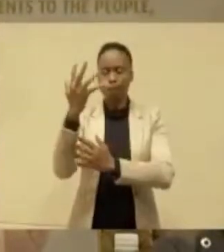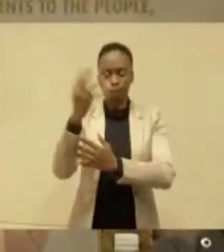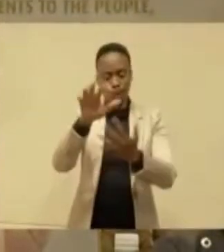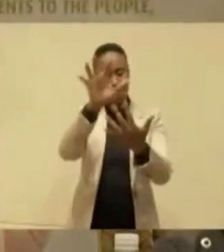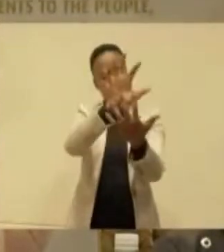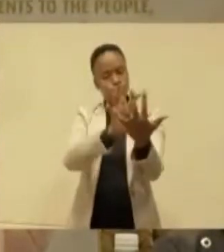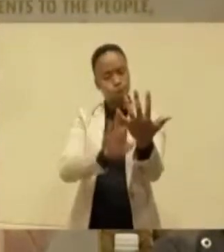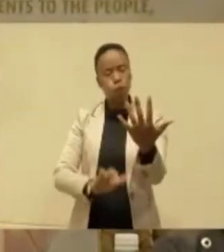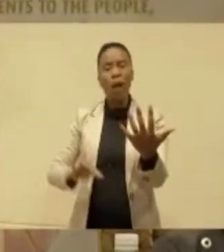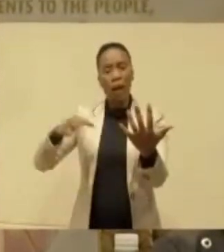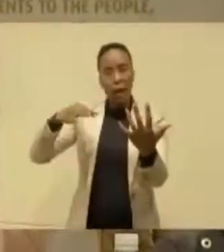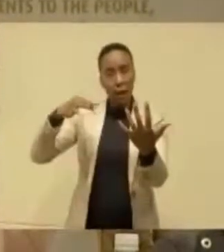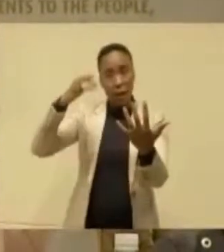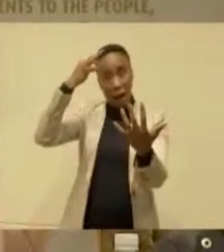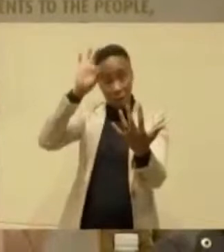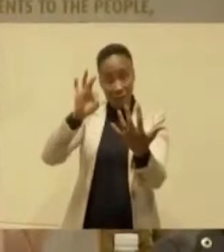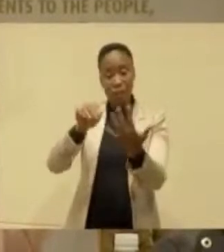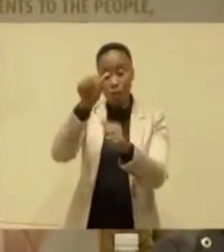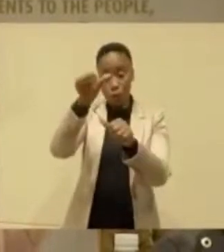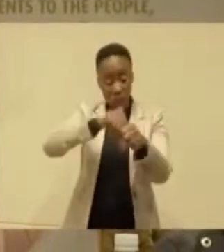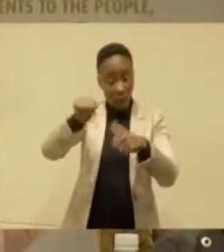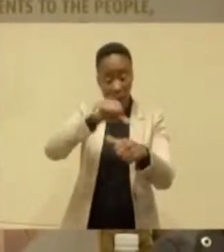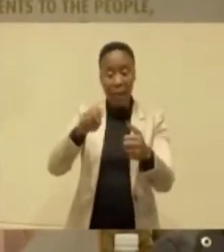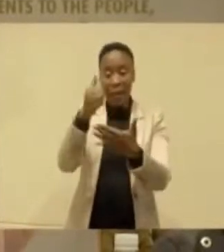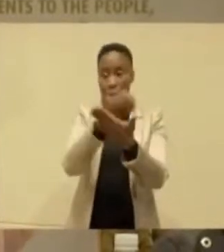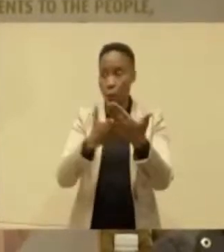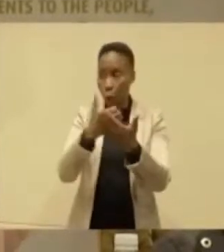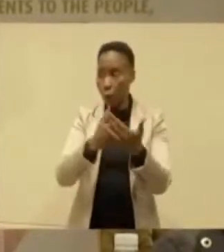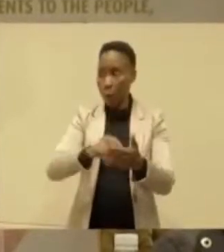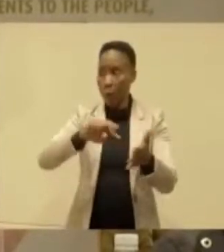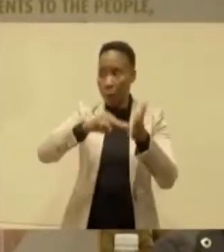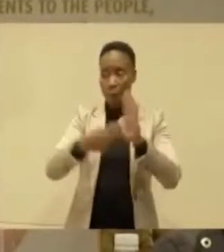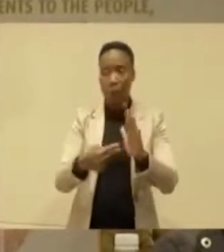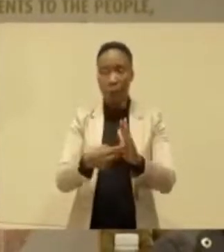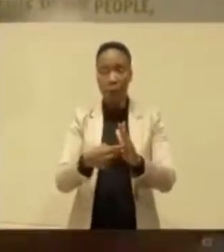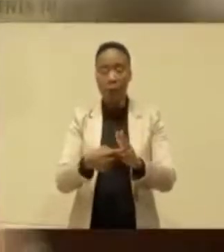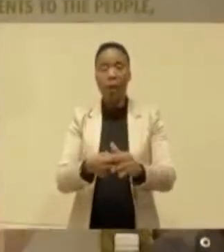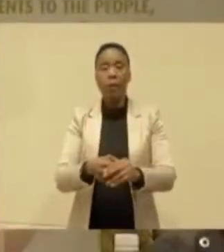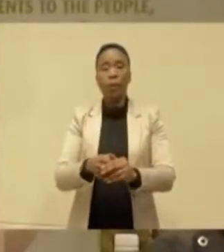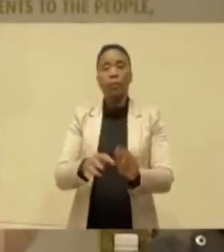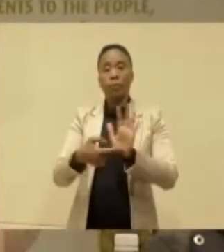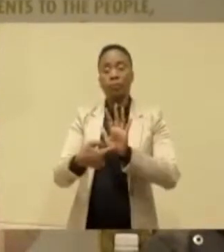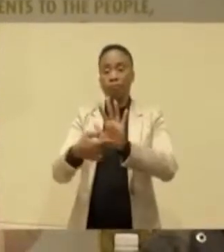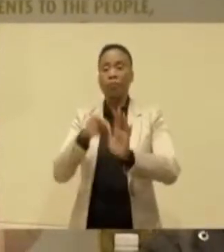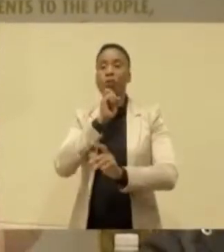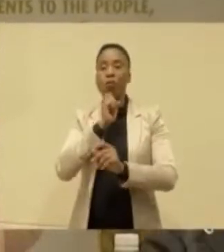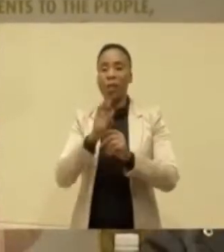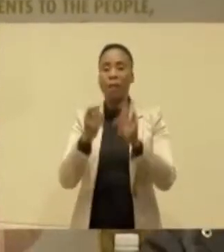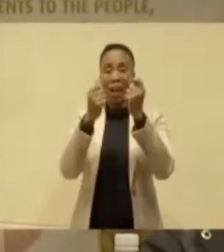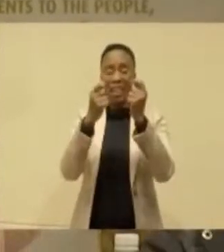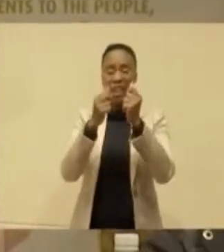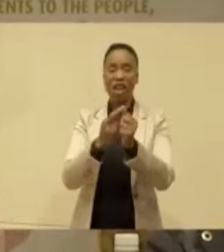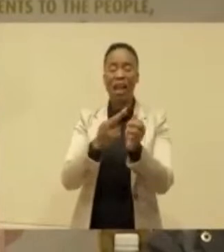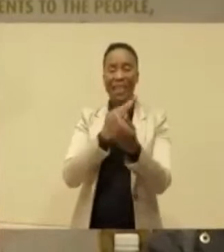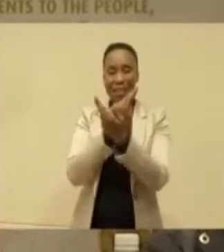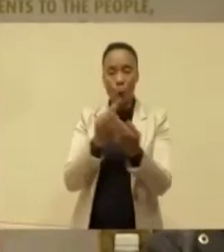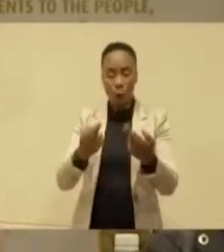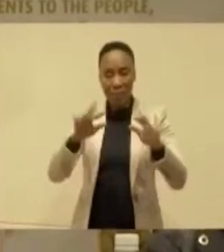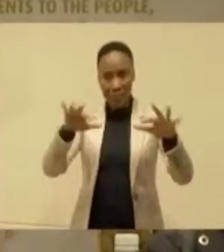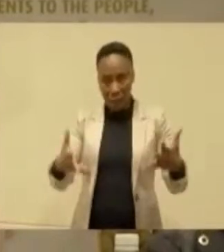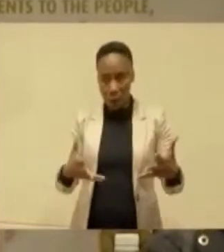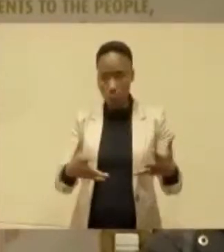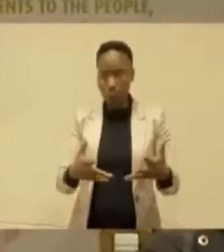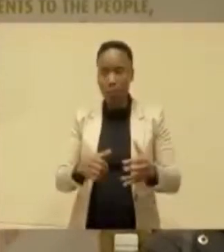economic plans and priorities interacting the flow in the use of financial resources gender response of